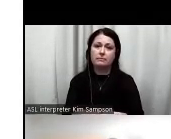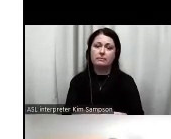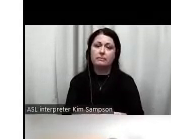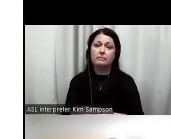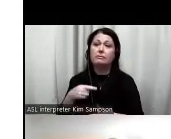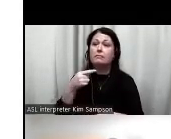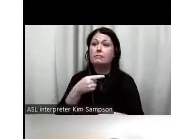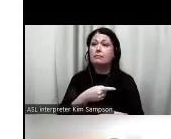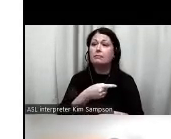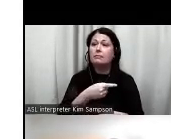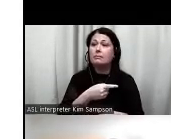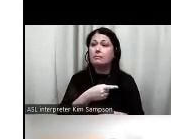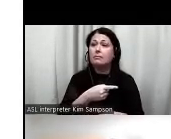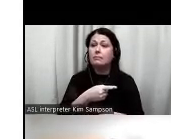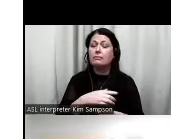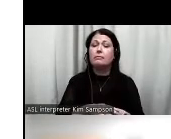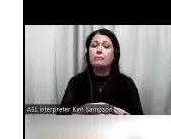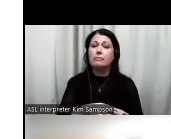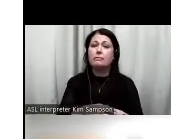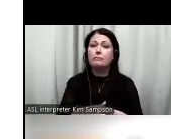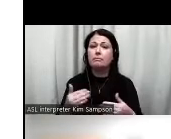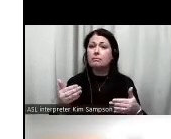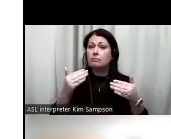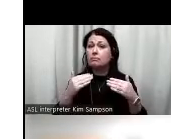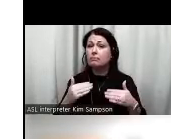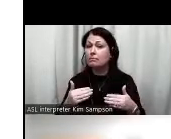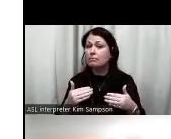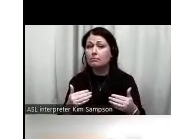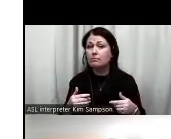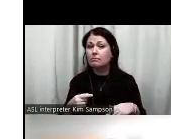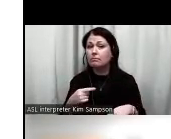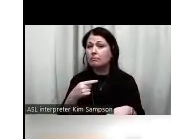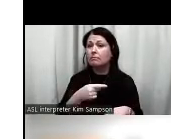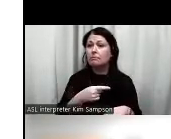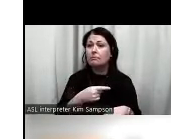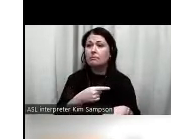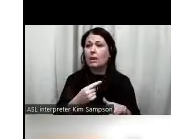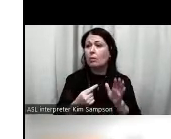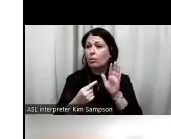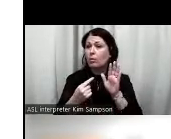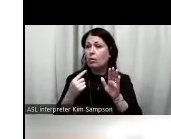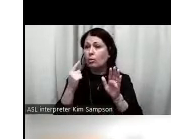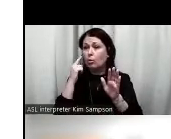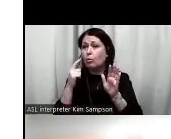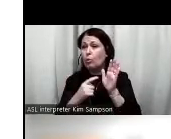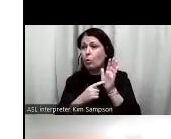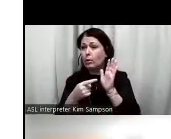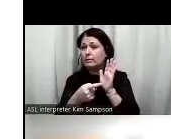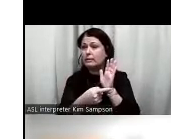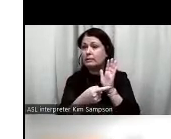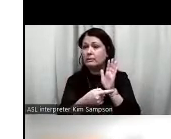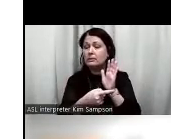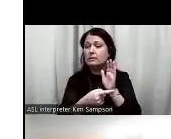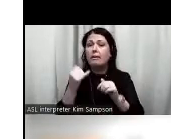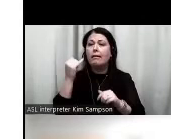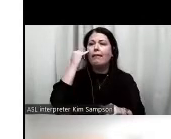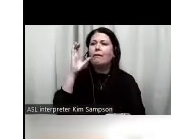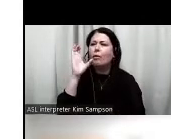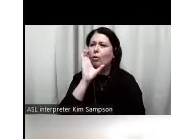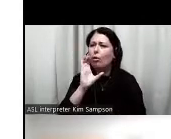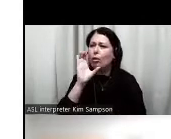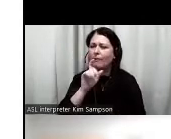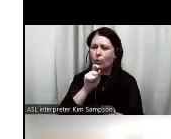And then I wanted to, on this slide, just point out that if you're looking for